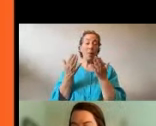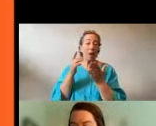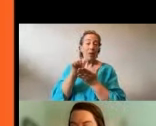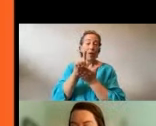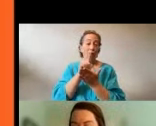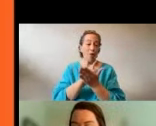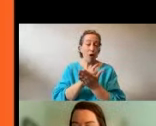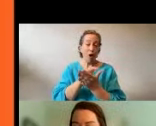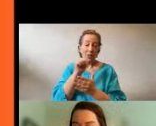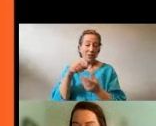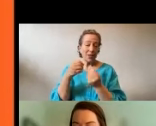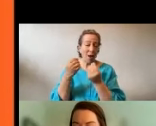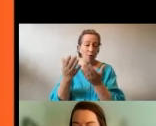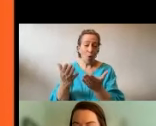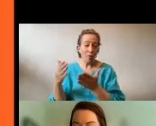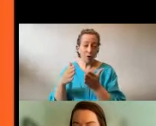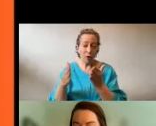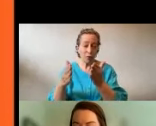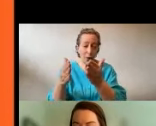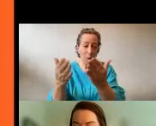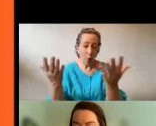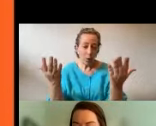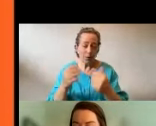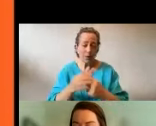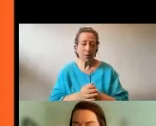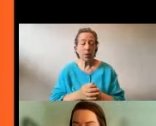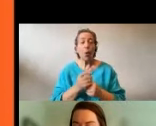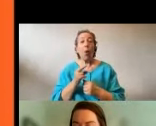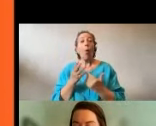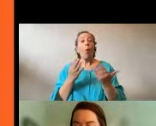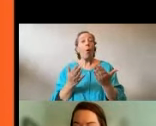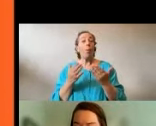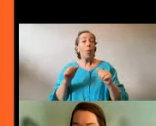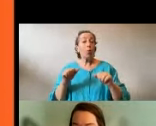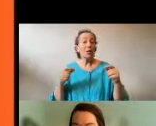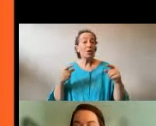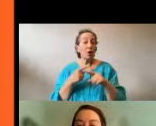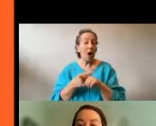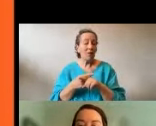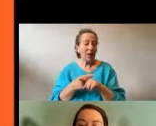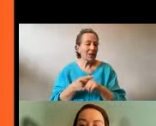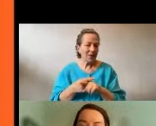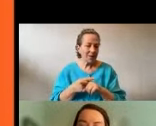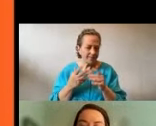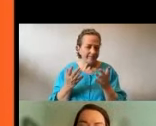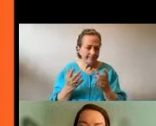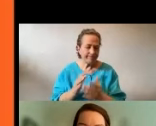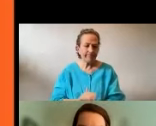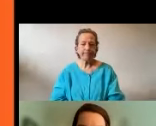recourse. Or maybe we have a conflict and we can't accept the case for that reason. So